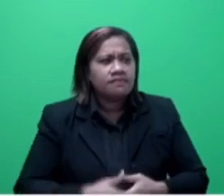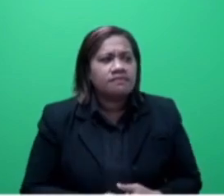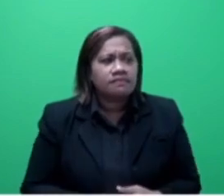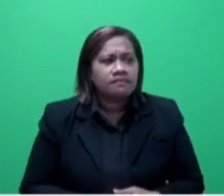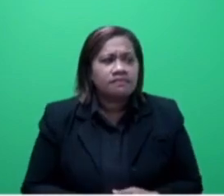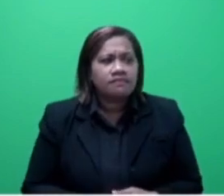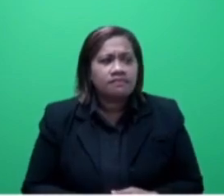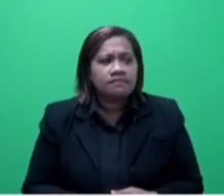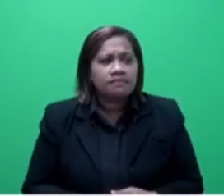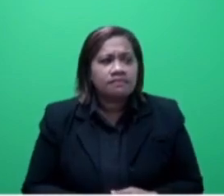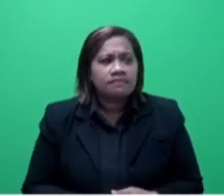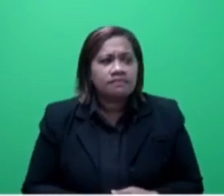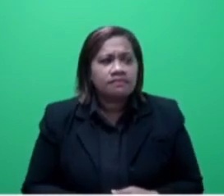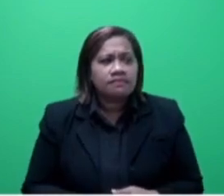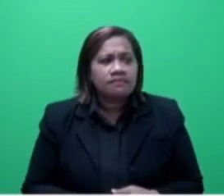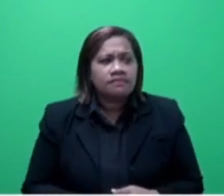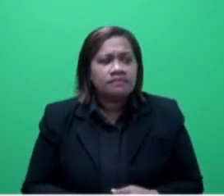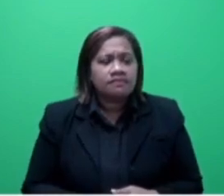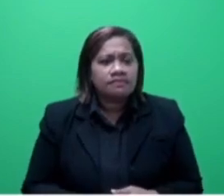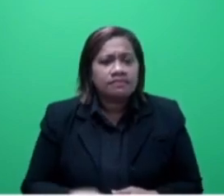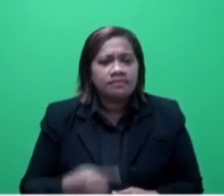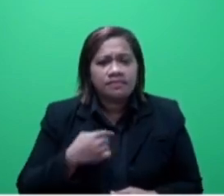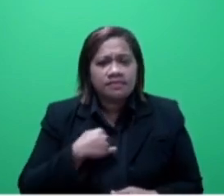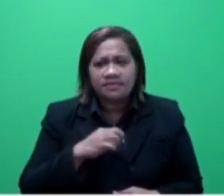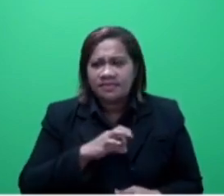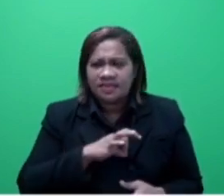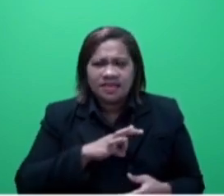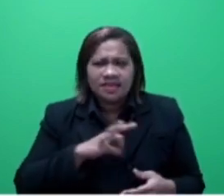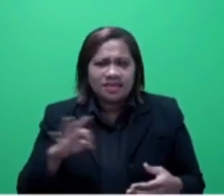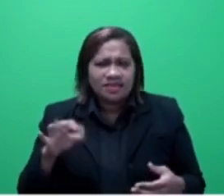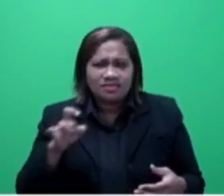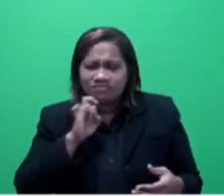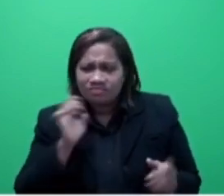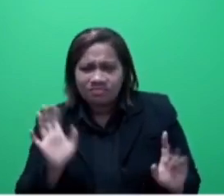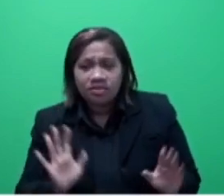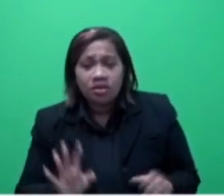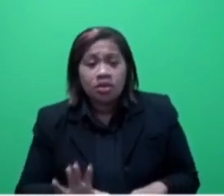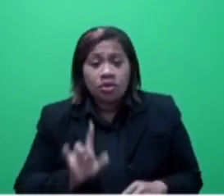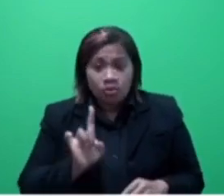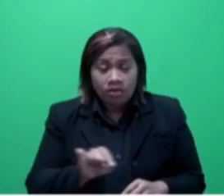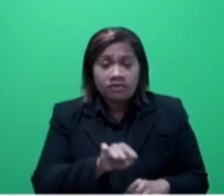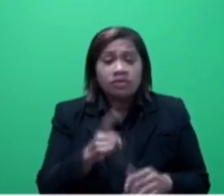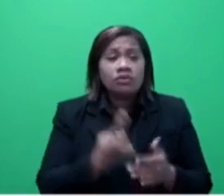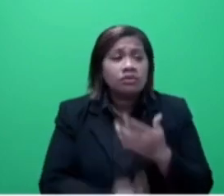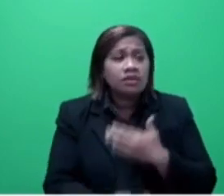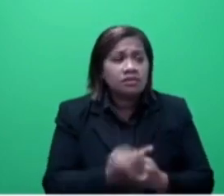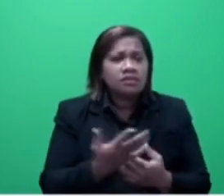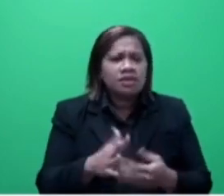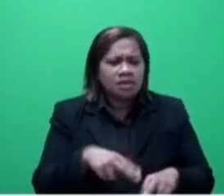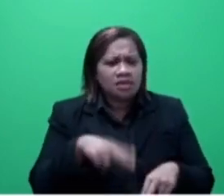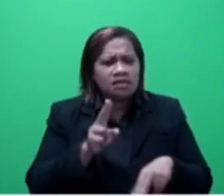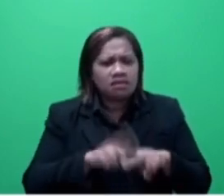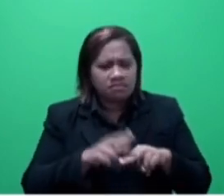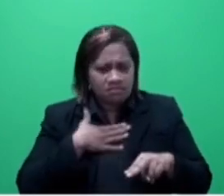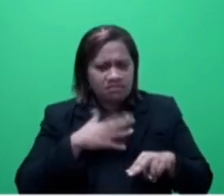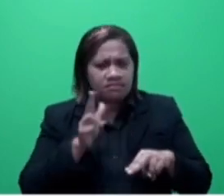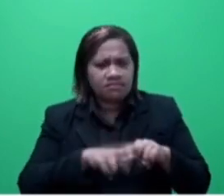I'm not kidding, sir. One of those founders happens to be my father. He must be turning in his grave, sir.